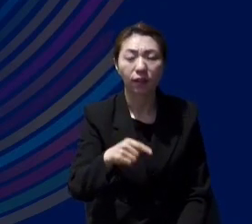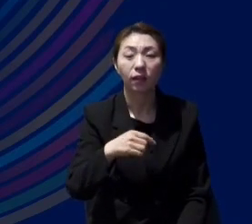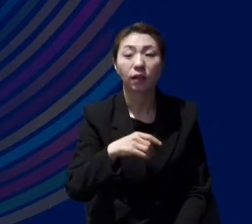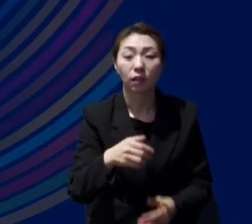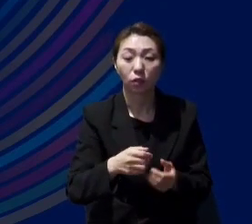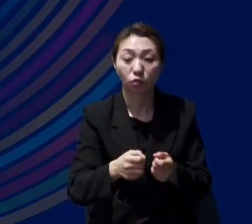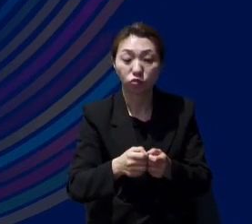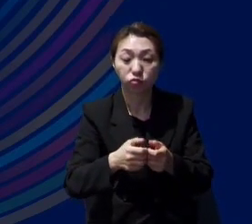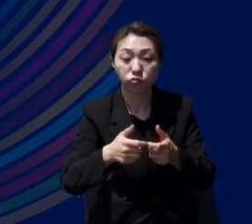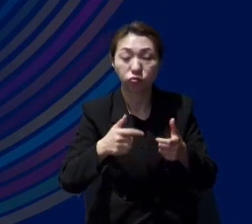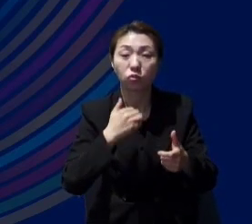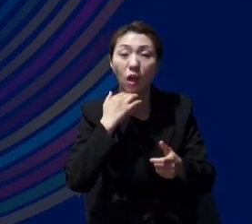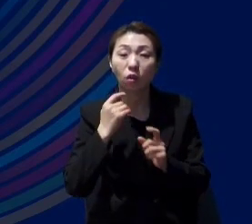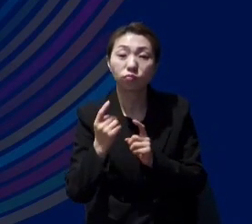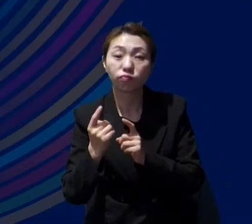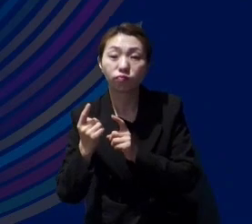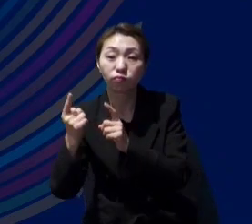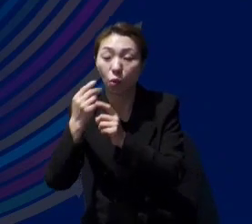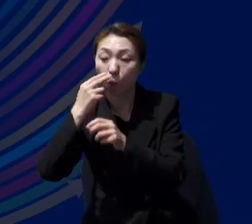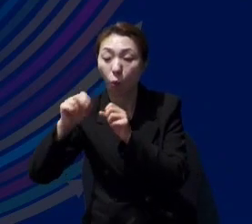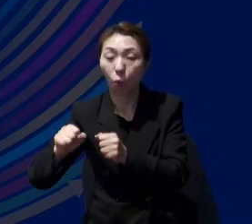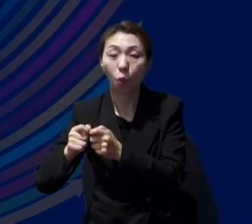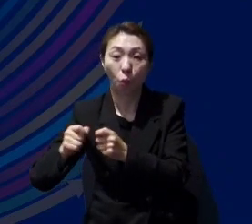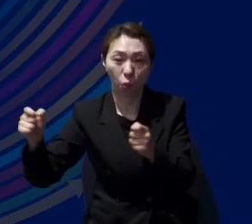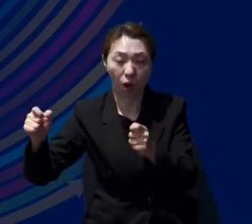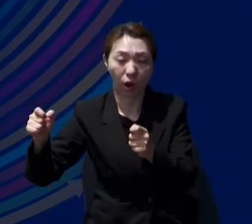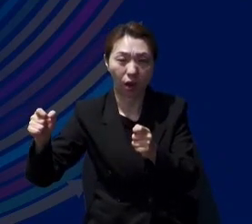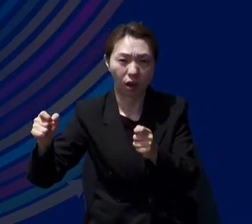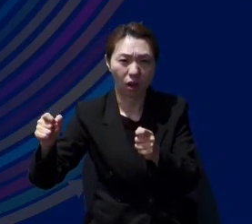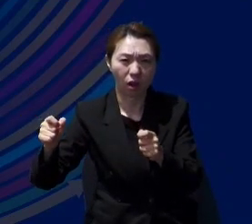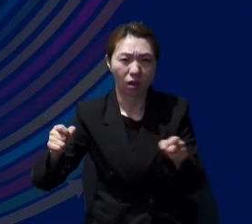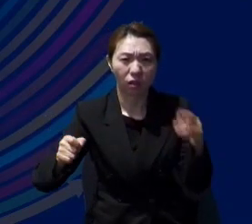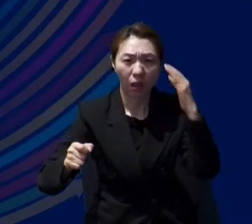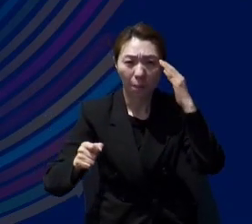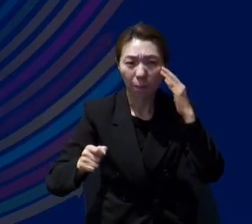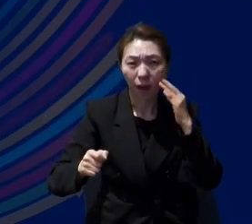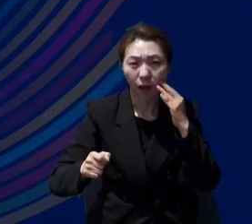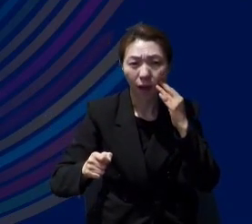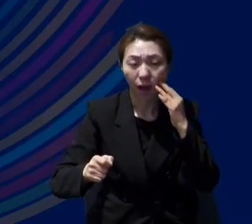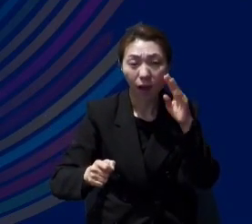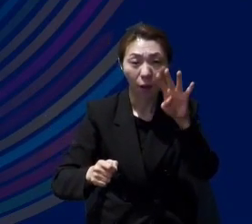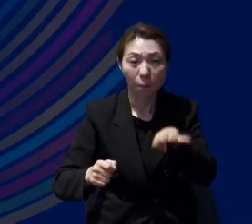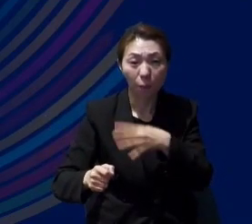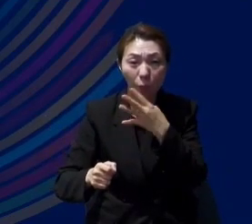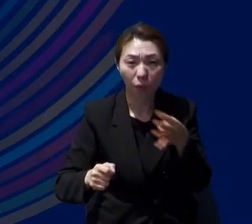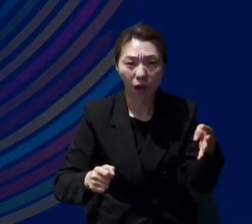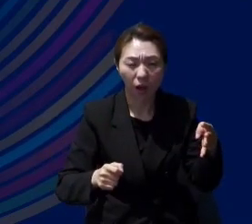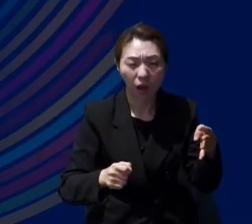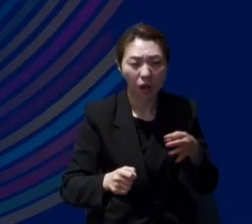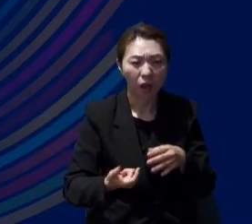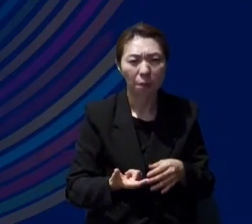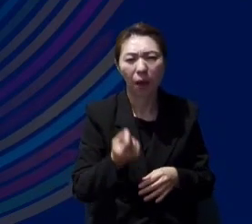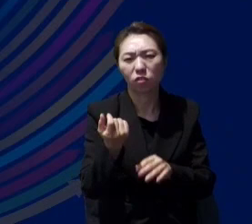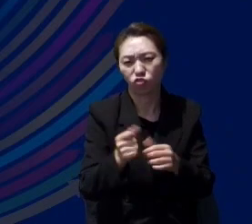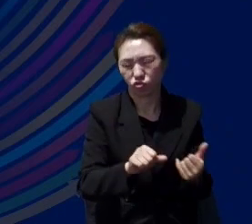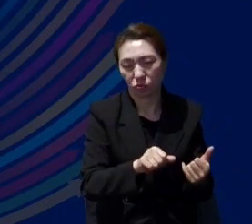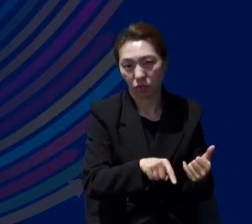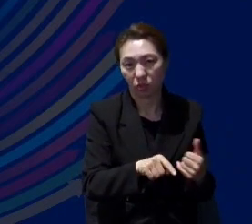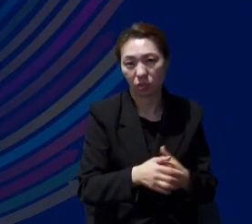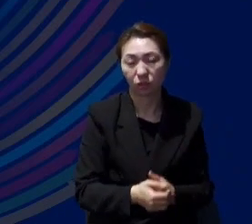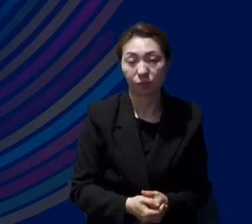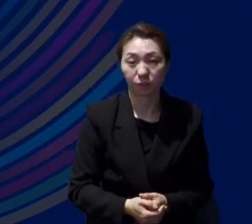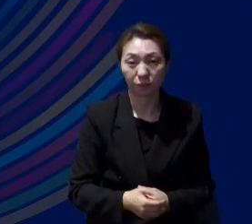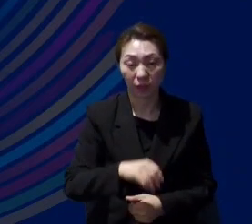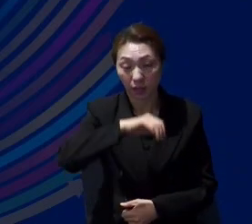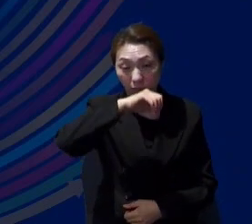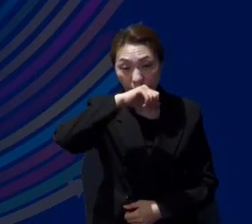life expectancy. And so you can see here that for some populations, let's say for the Black population, life expectancy